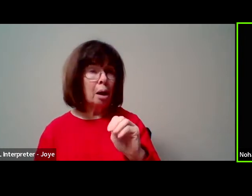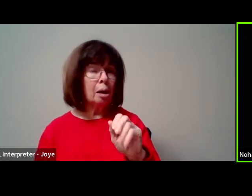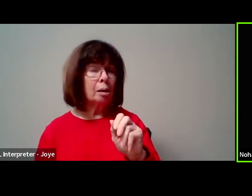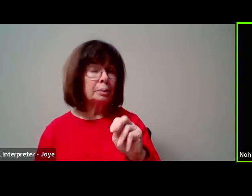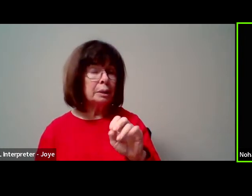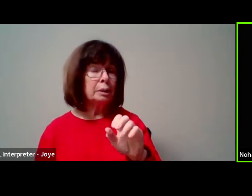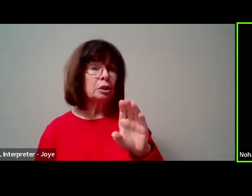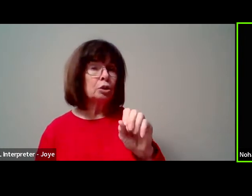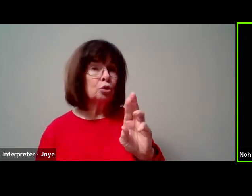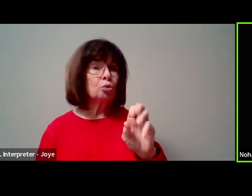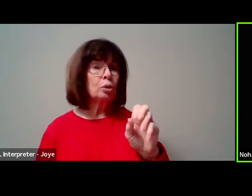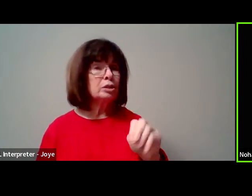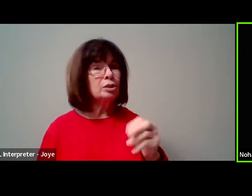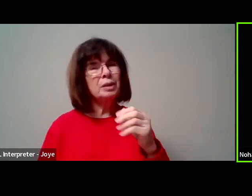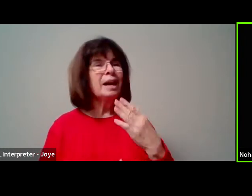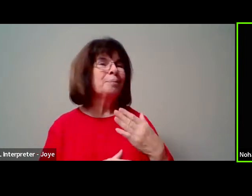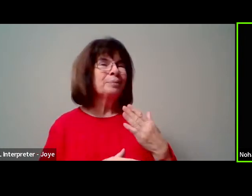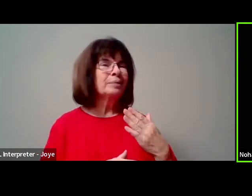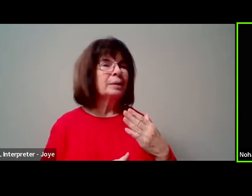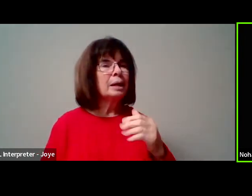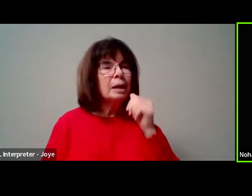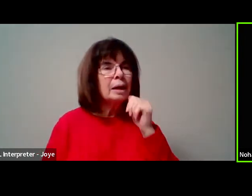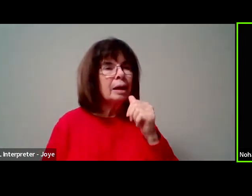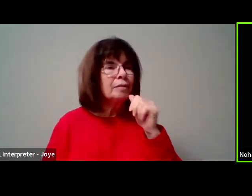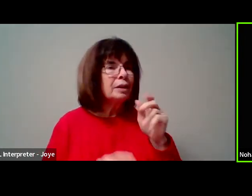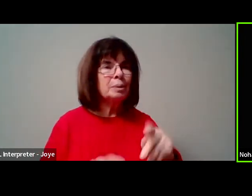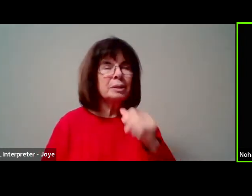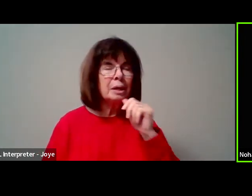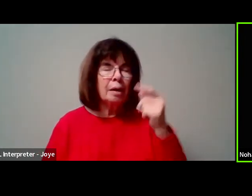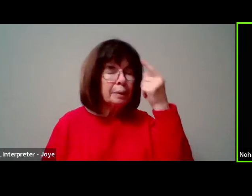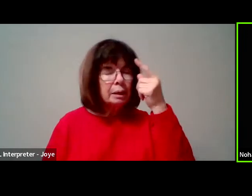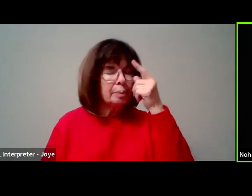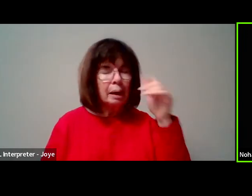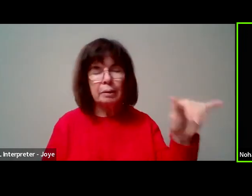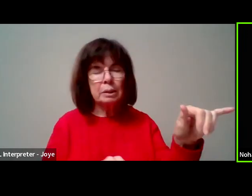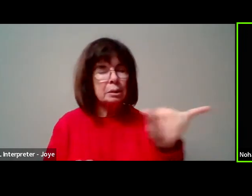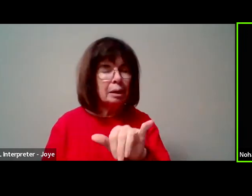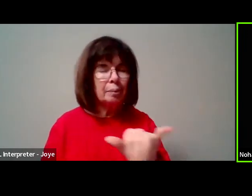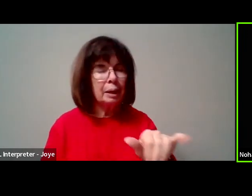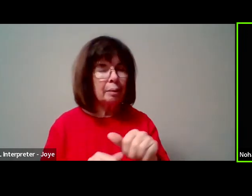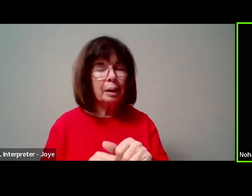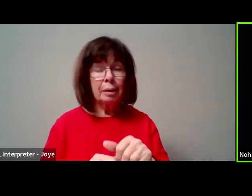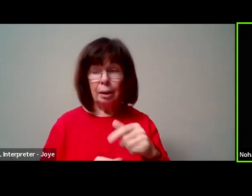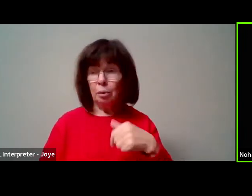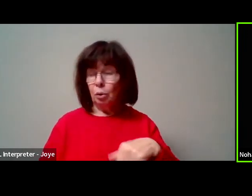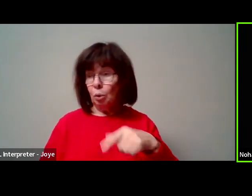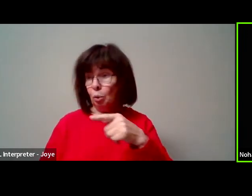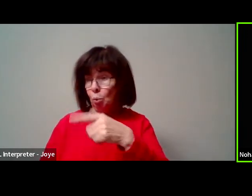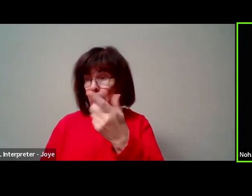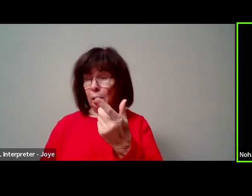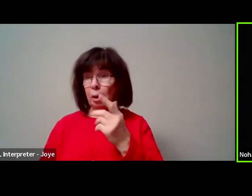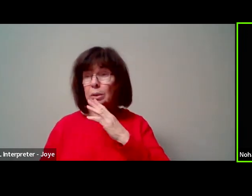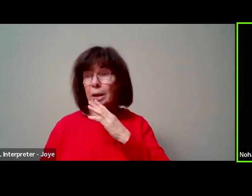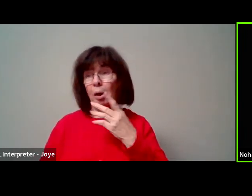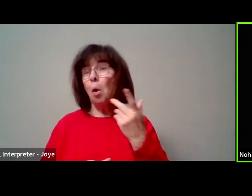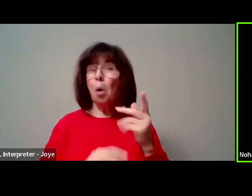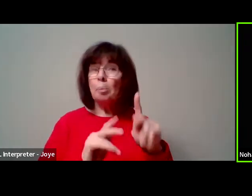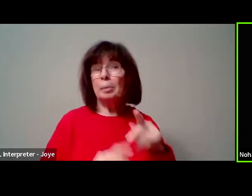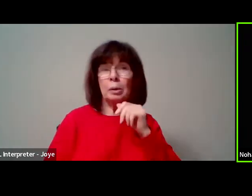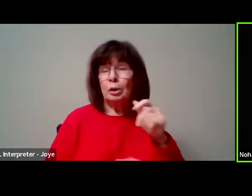person isn't thinking about it in the same way, like with all the caveats that we might be talking about, like, oh, well, people aren't